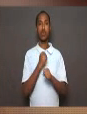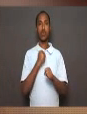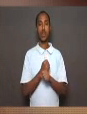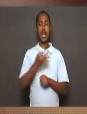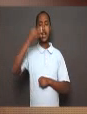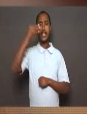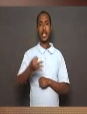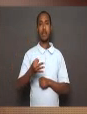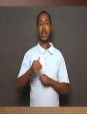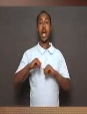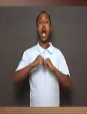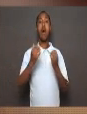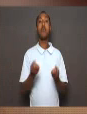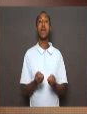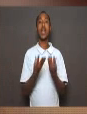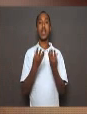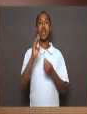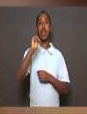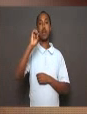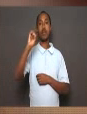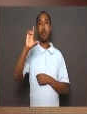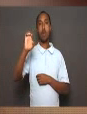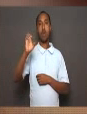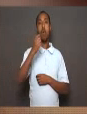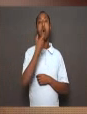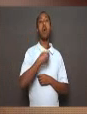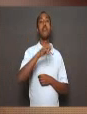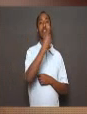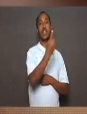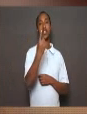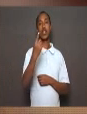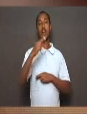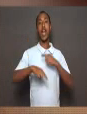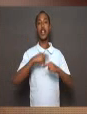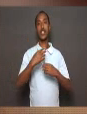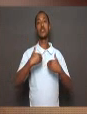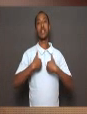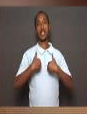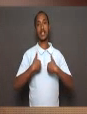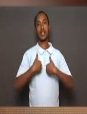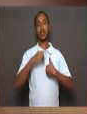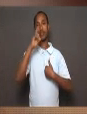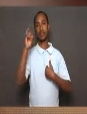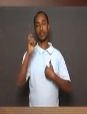do is determine how many moles of each reactant are present.